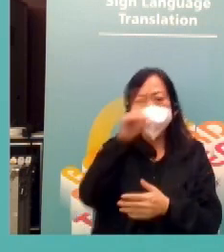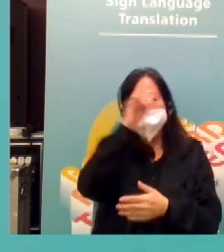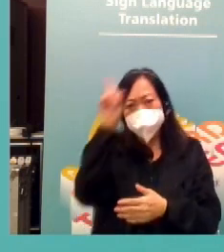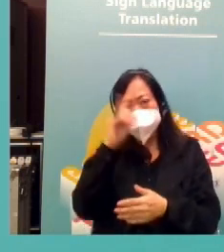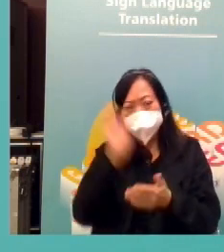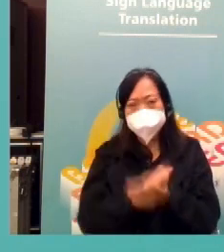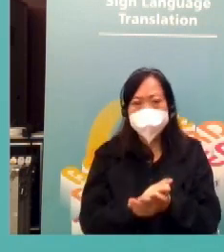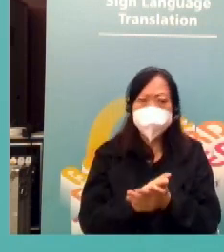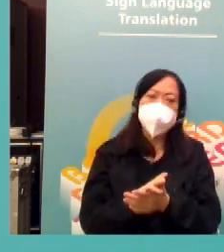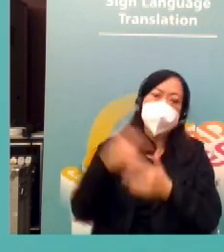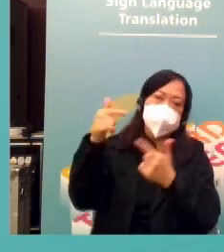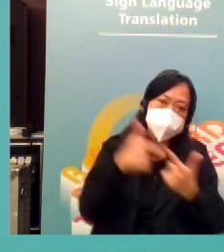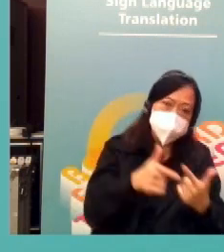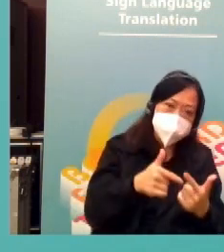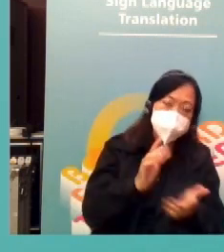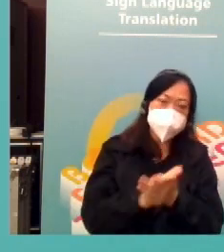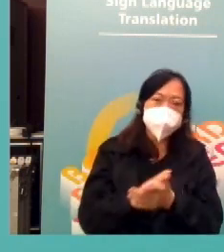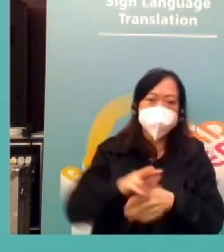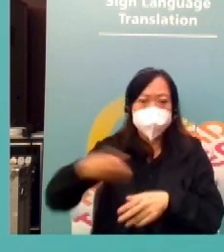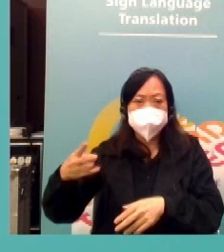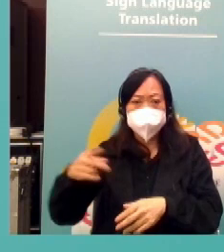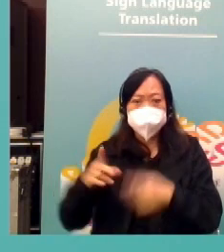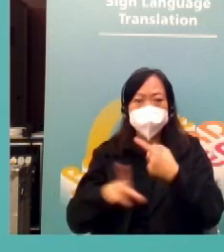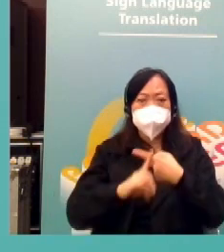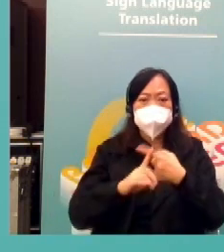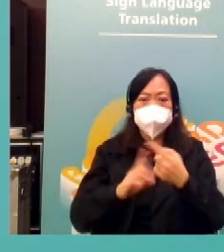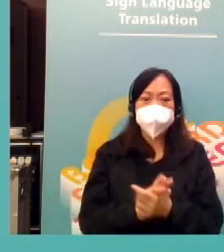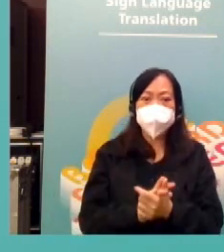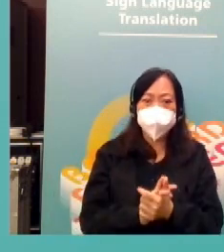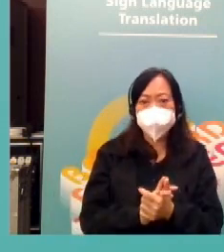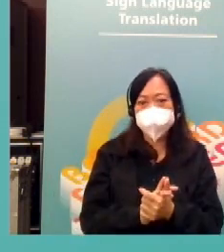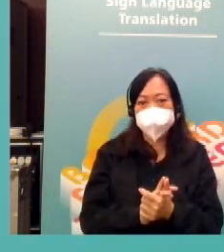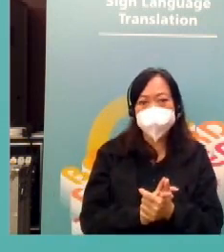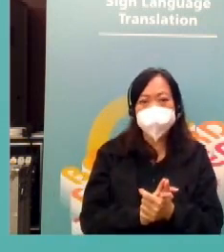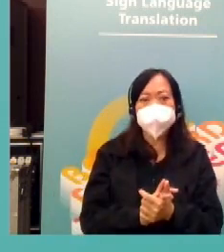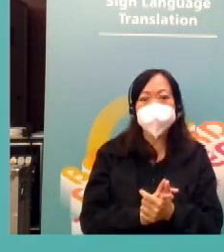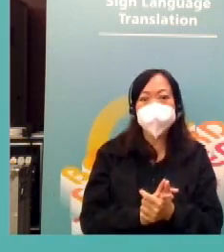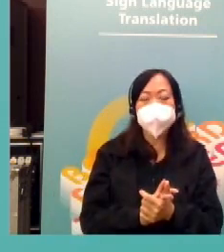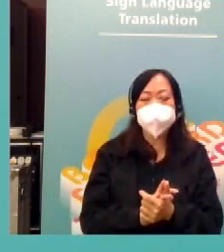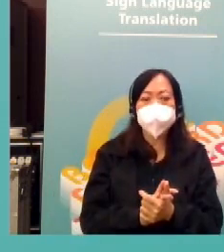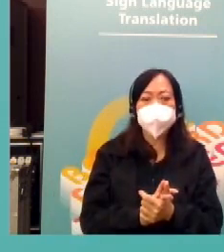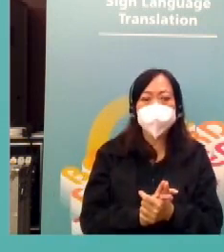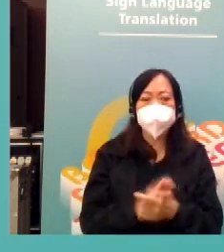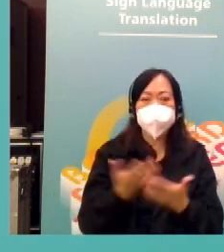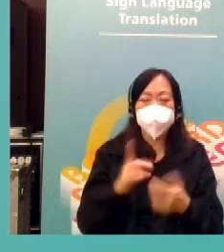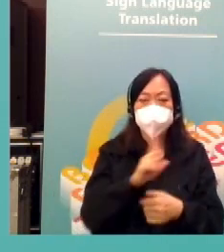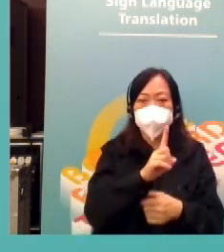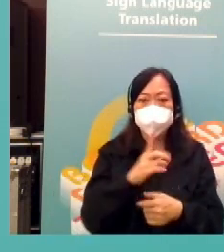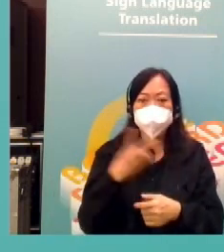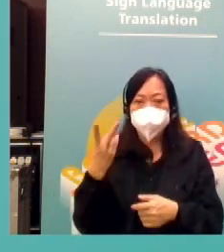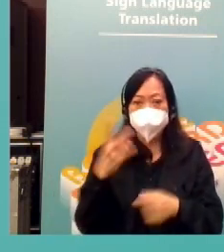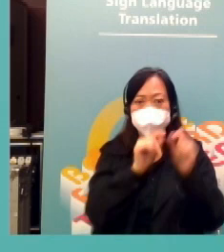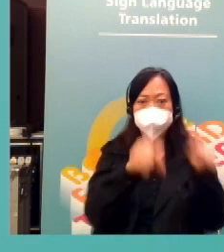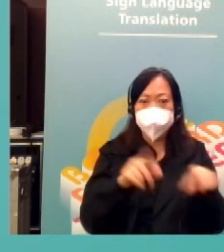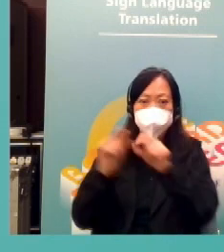do it this way. Let's collect several questions first, and then we'll ask the speakers to respond to them. Any other questions, please?